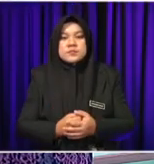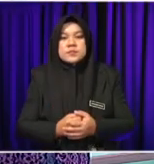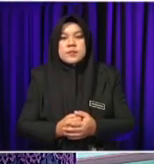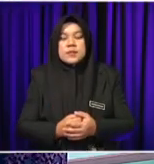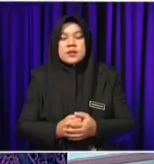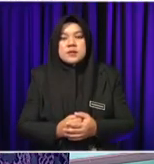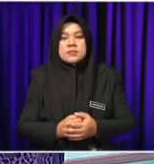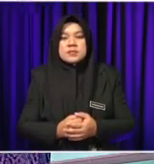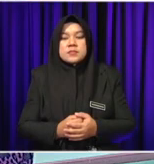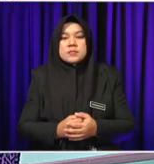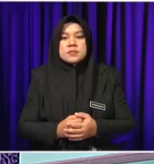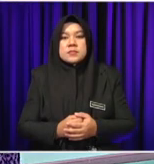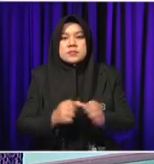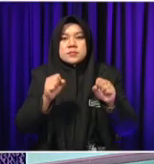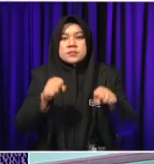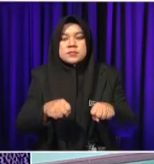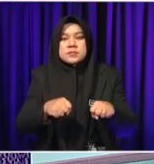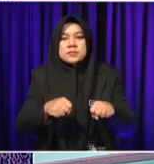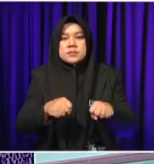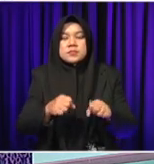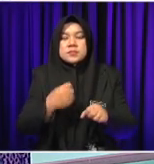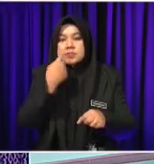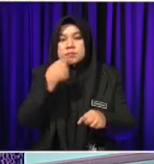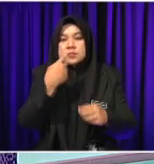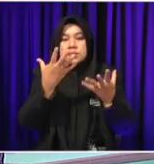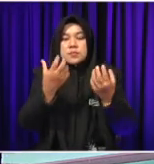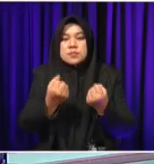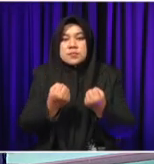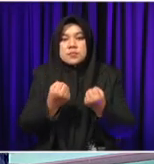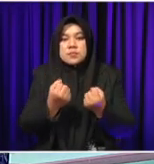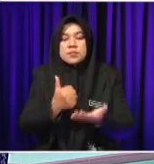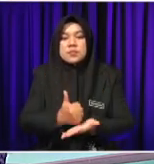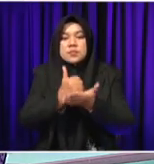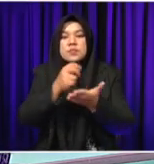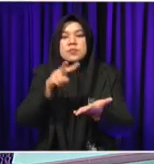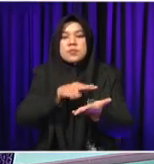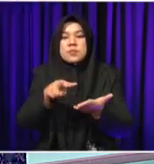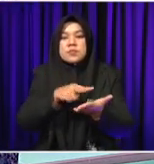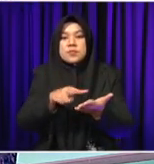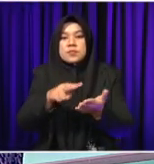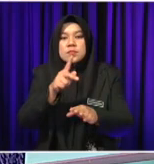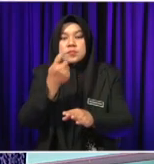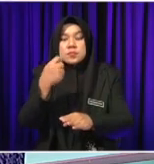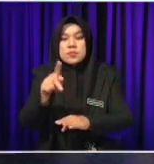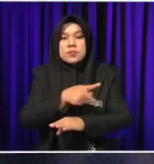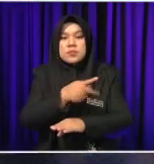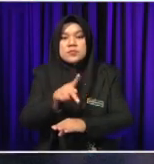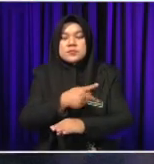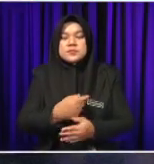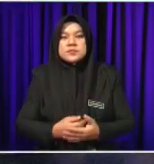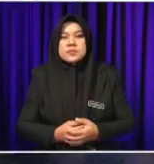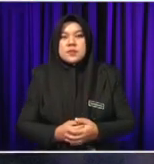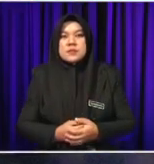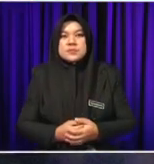Earth. Now, can I hear like any one of you who volunteers wish to recite the poem? Anyone in the house? Raise your hand anyone? To